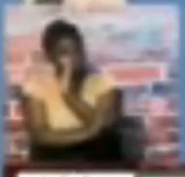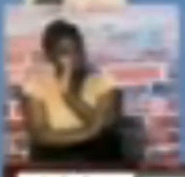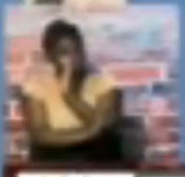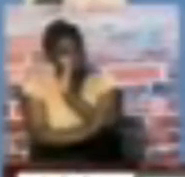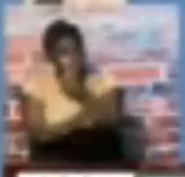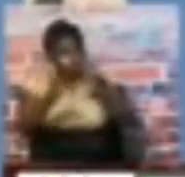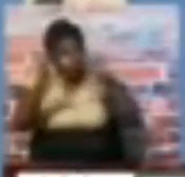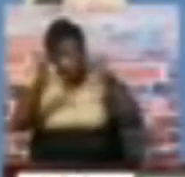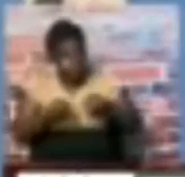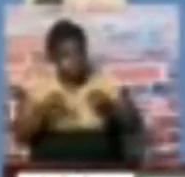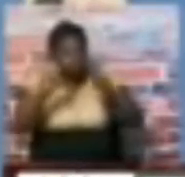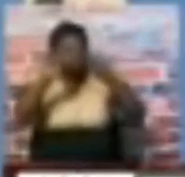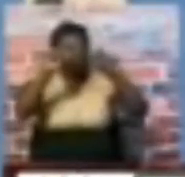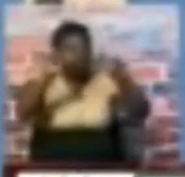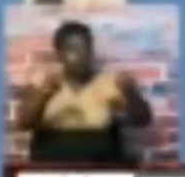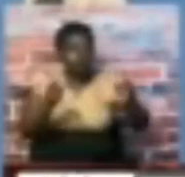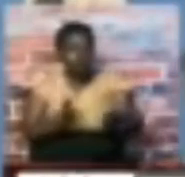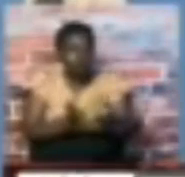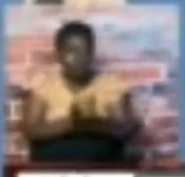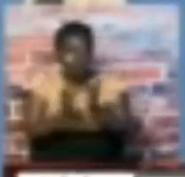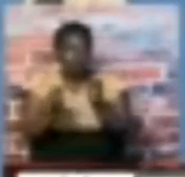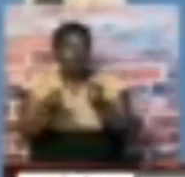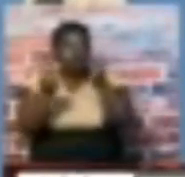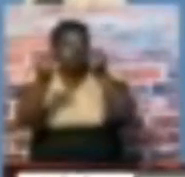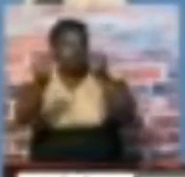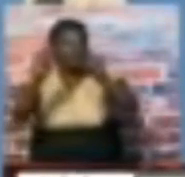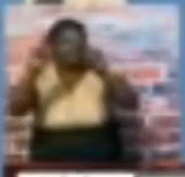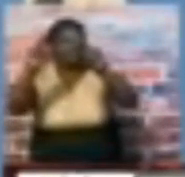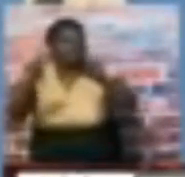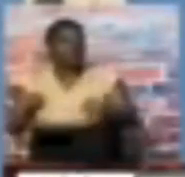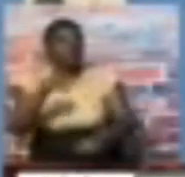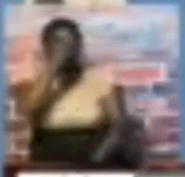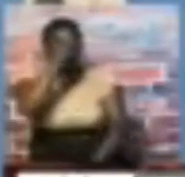we shall allow neither the public transport nor the private ones.